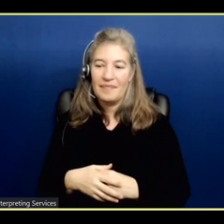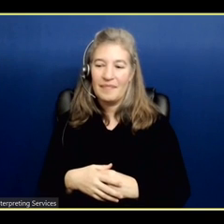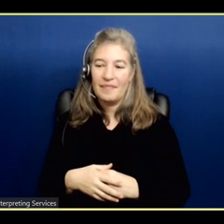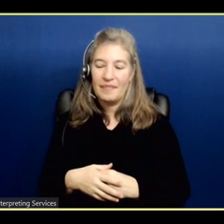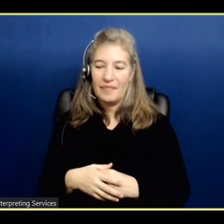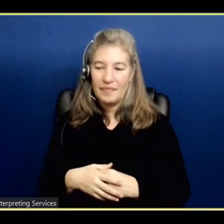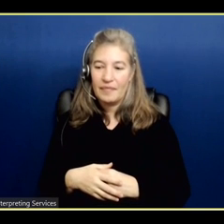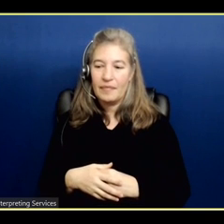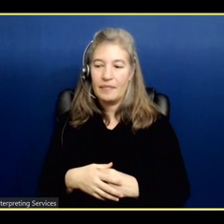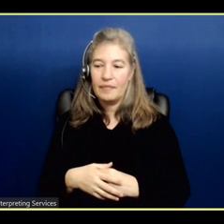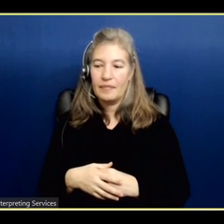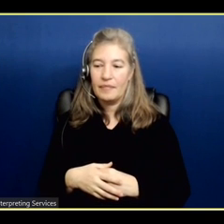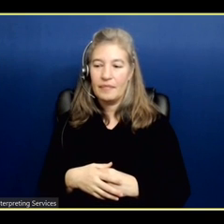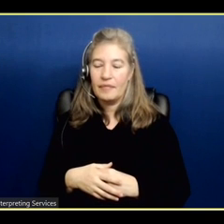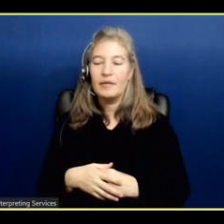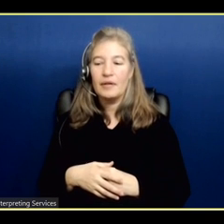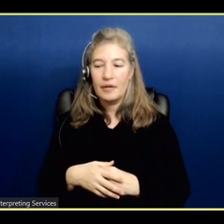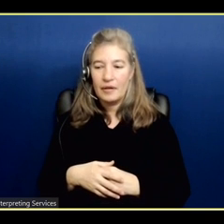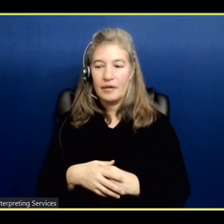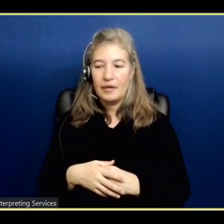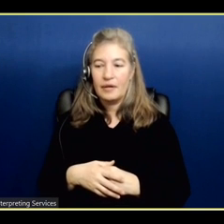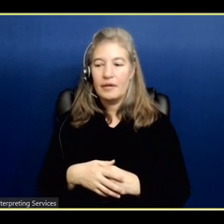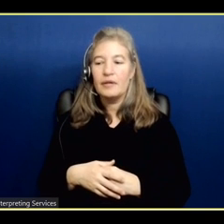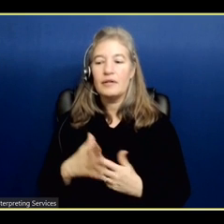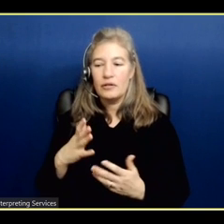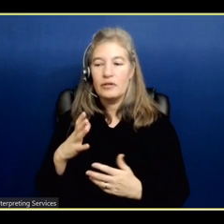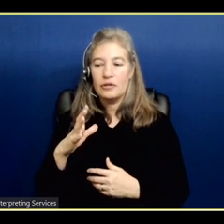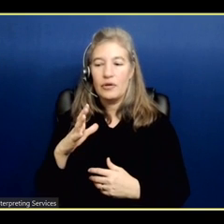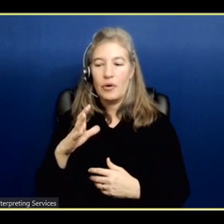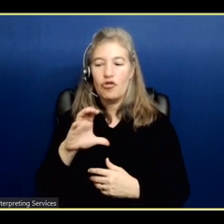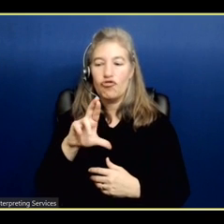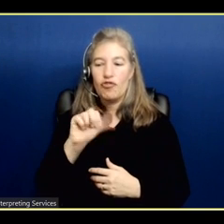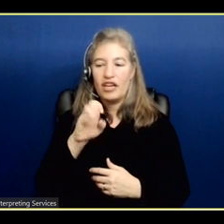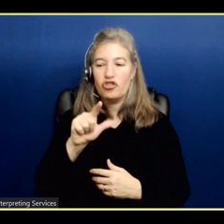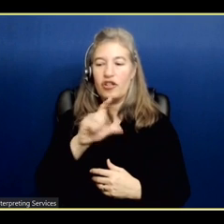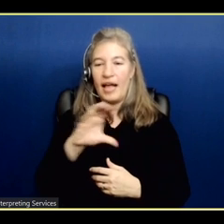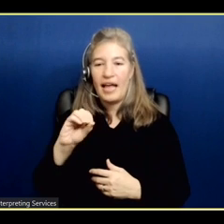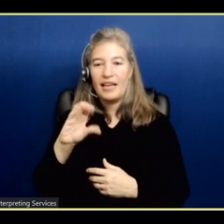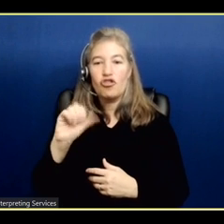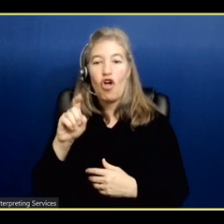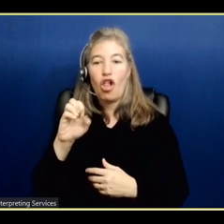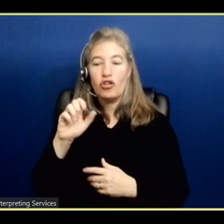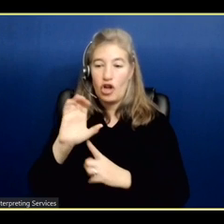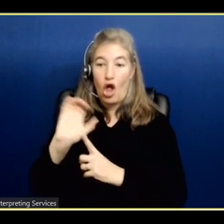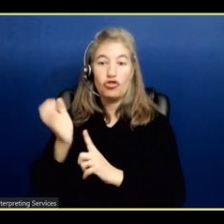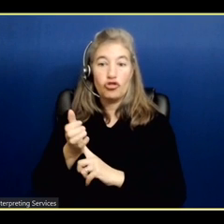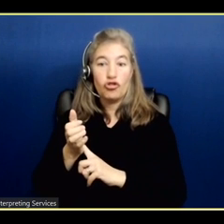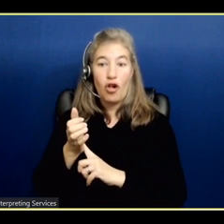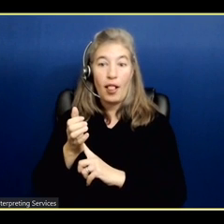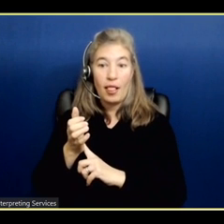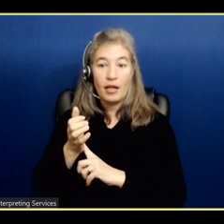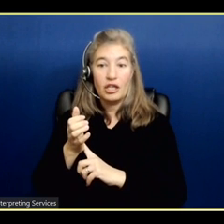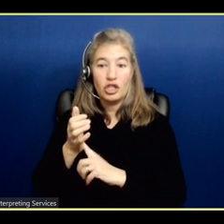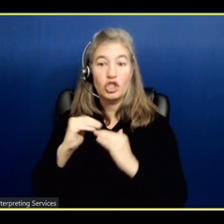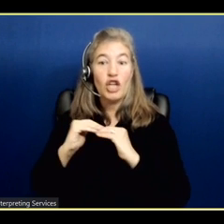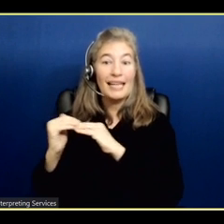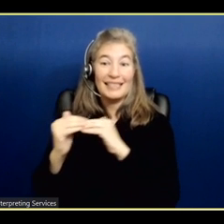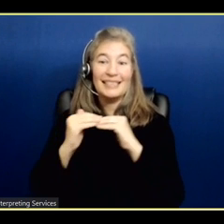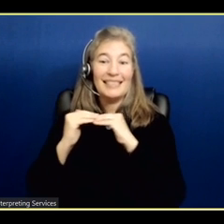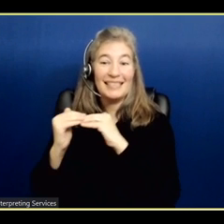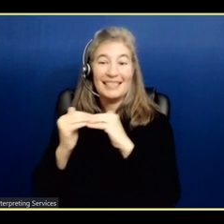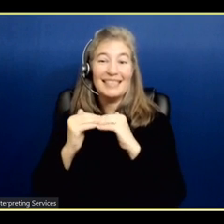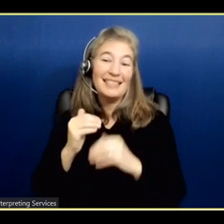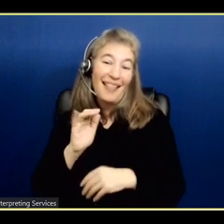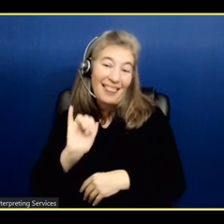moment. Lots of folks have talked about trust-based philanthropy, and it's a notion I think we as funders are more comfortable with